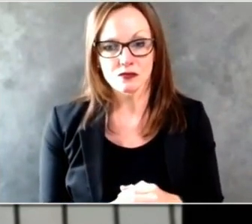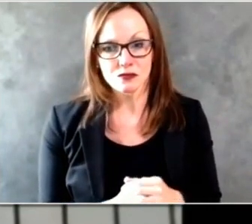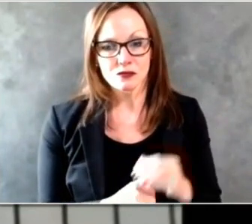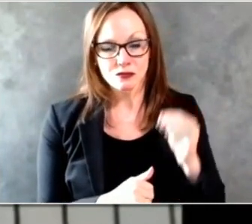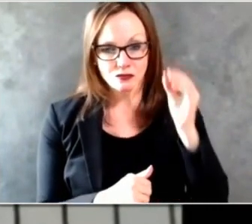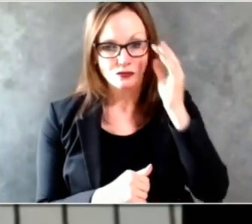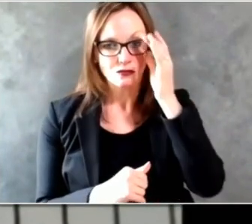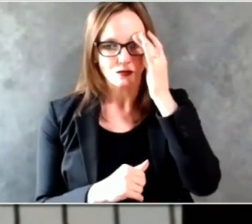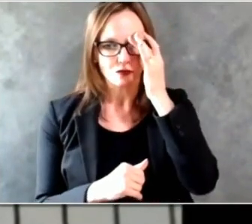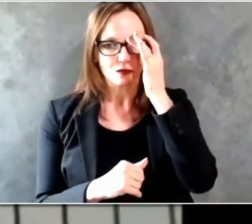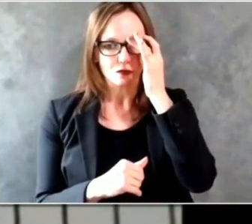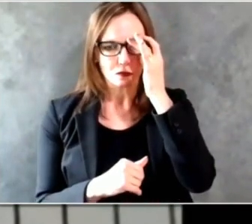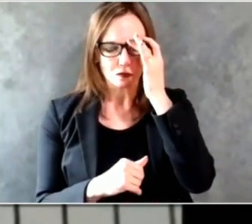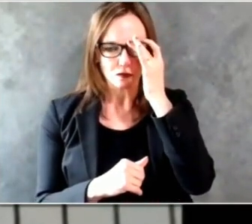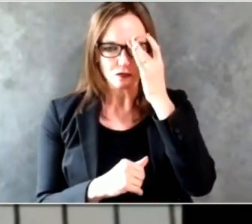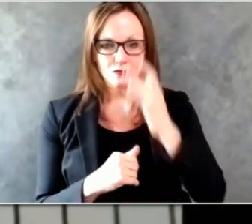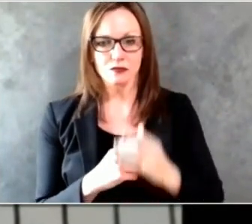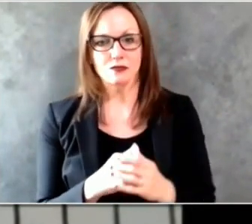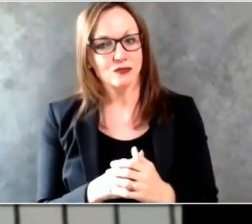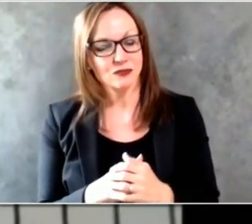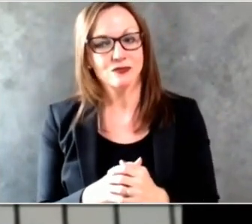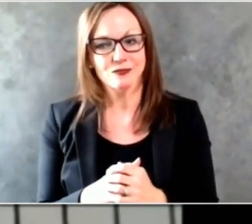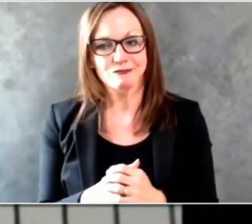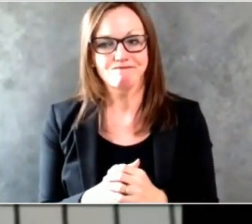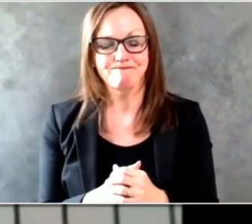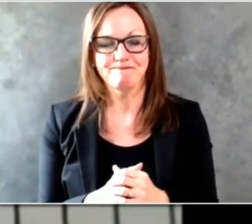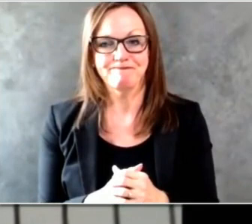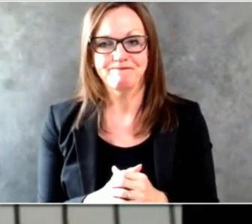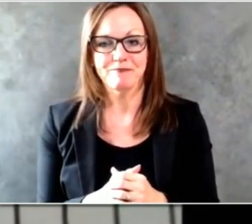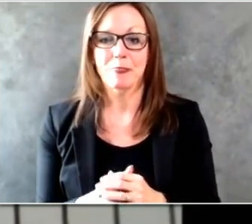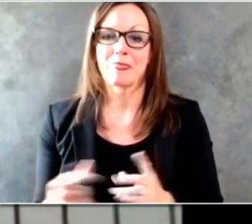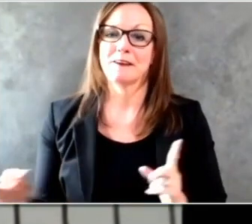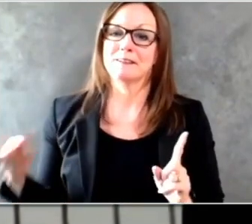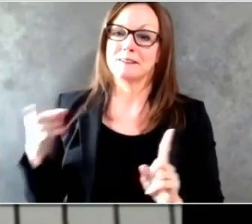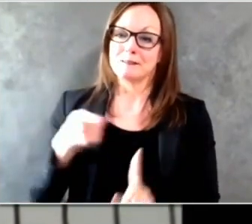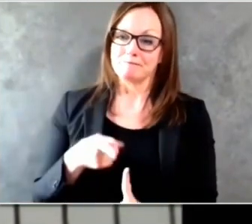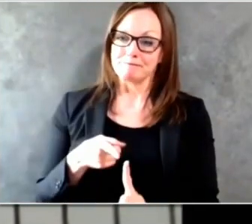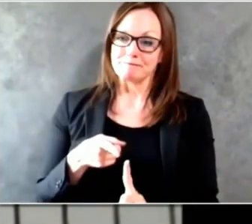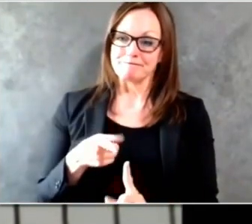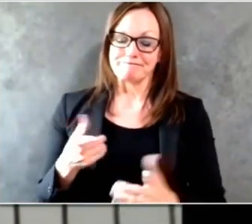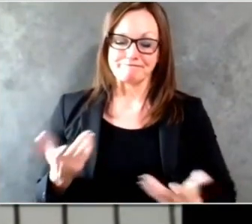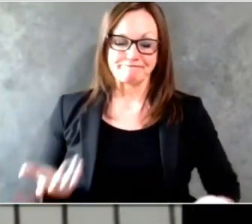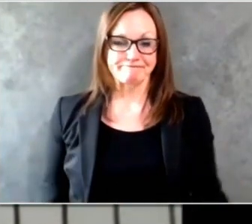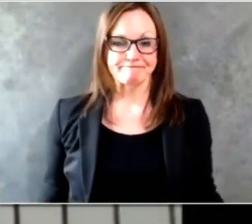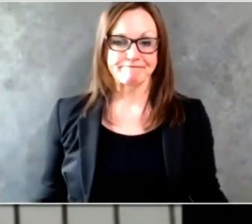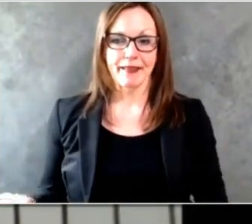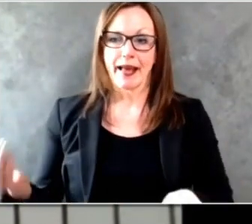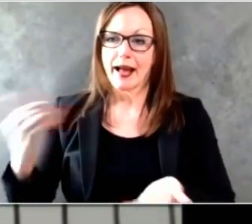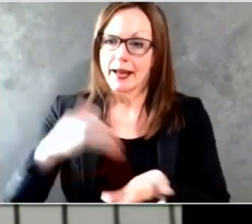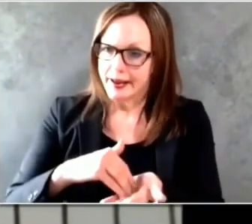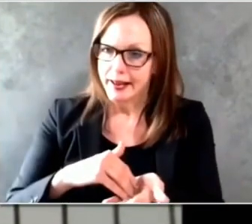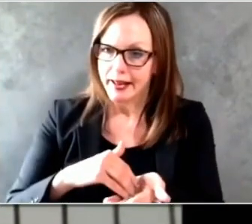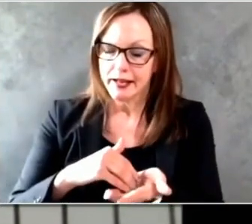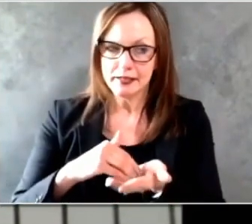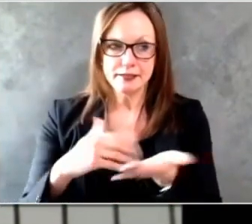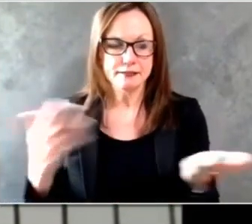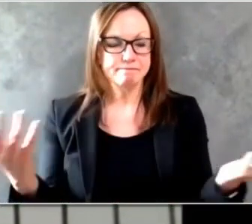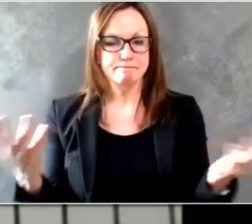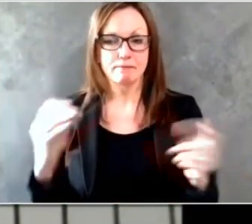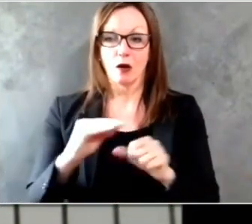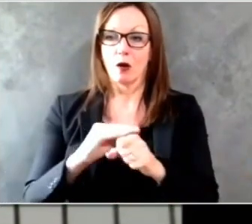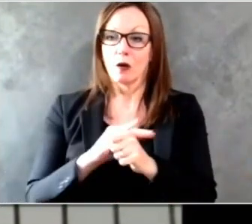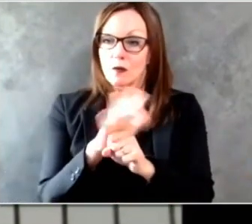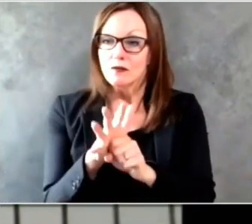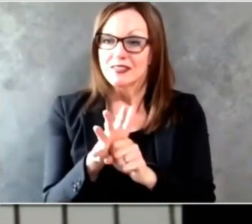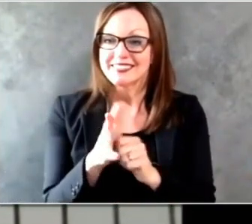the course of this illness. People do become hospitalized, and we start seeing the case numbers go up. We're